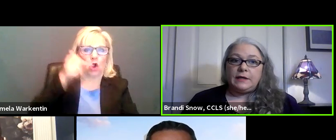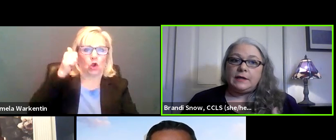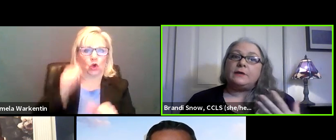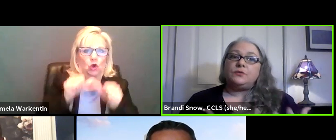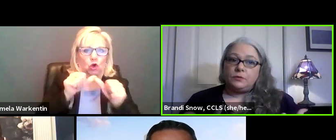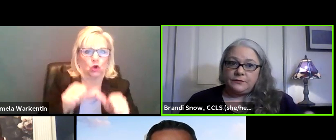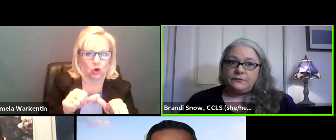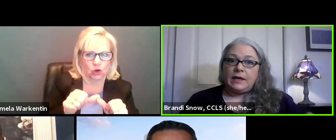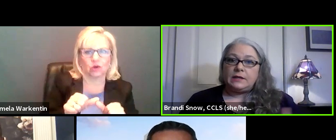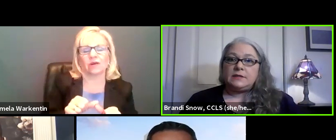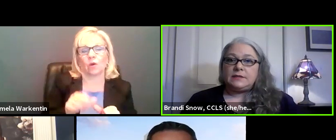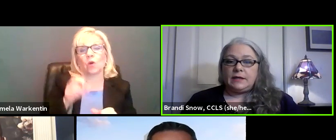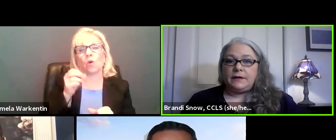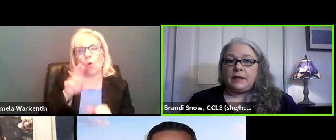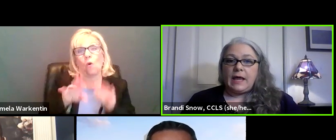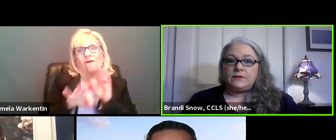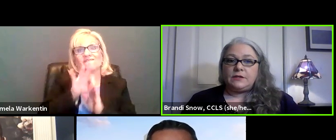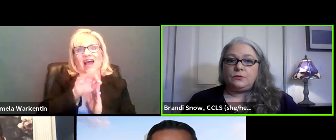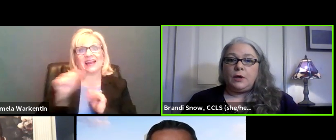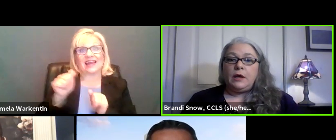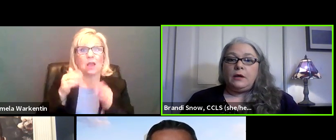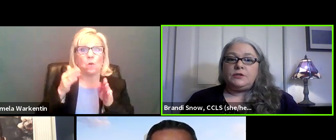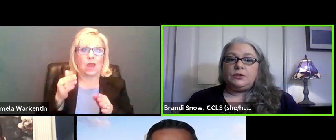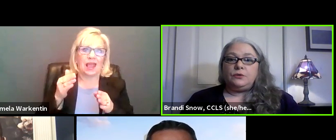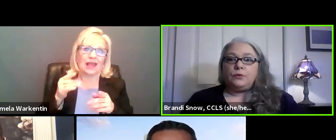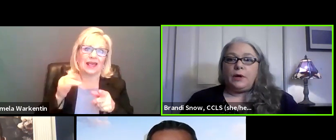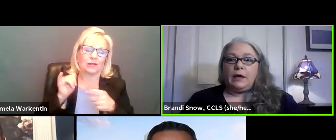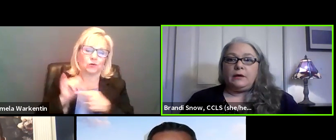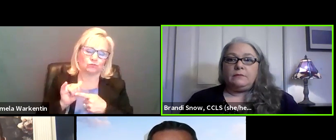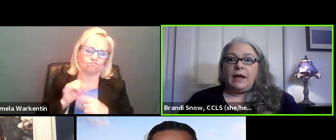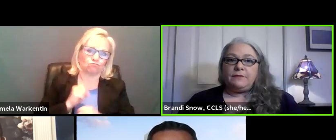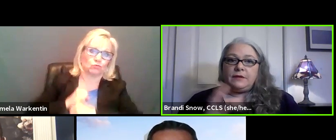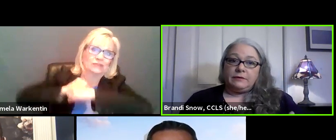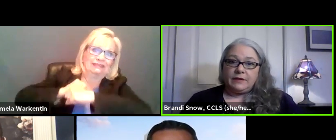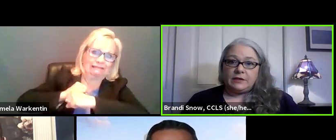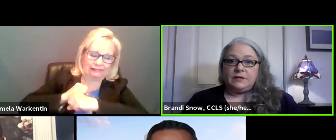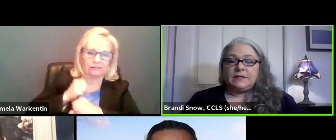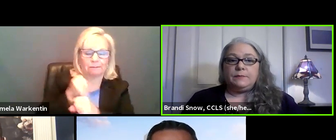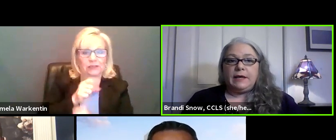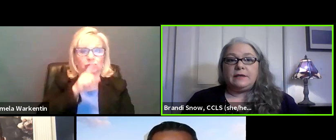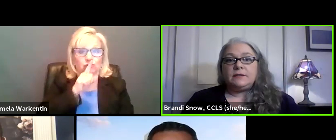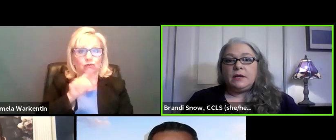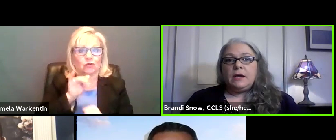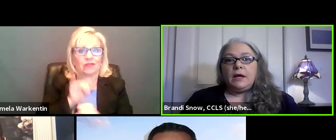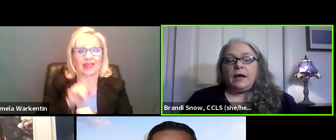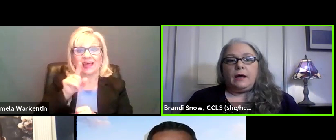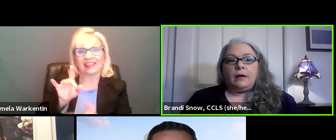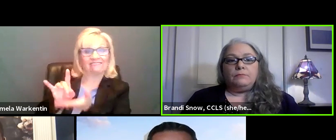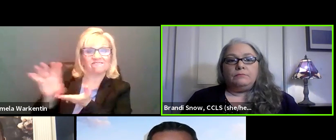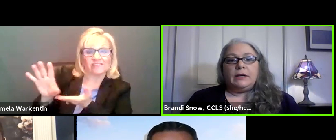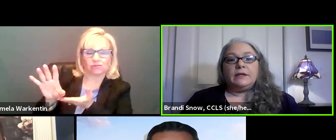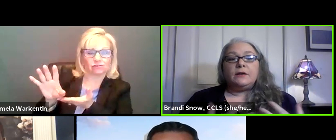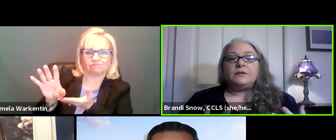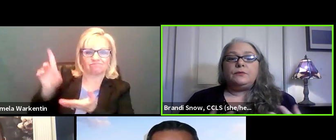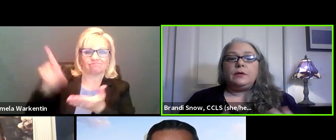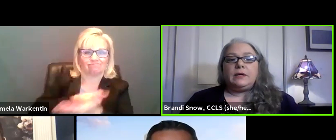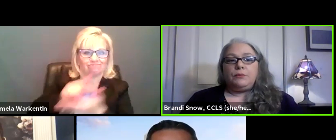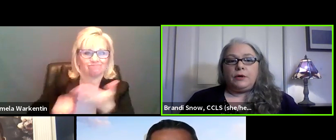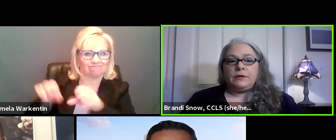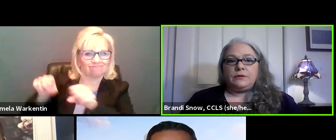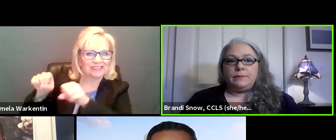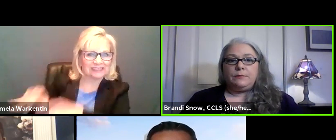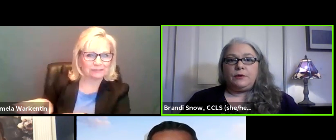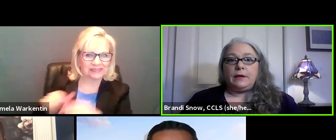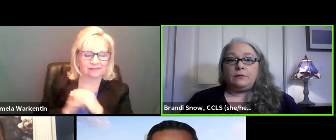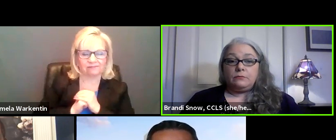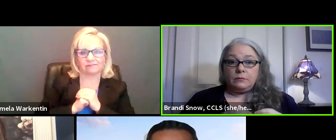or find an actual defense that allows you to have the eviction dismissed. And it's also really